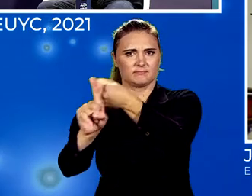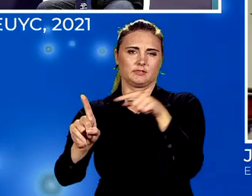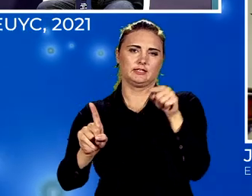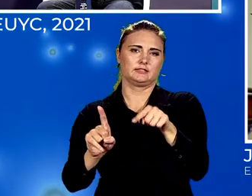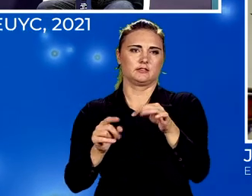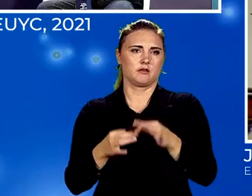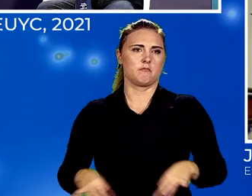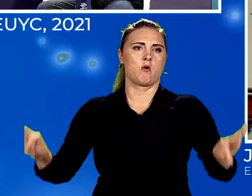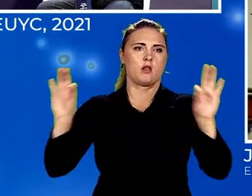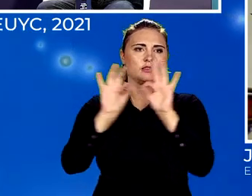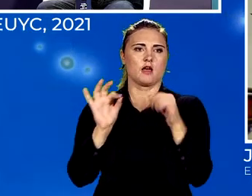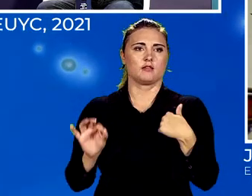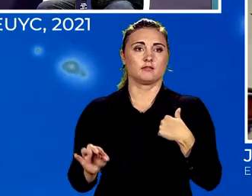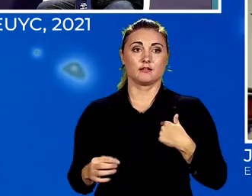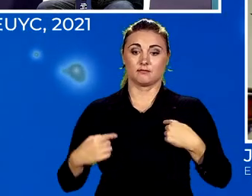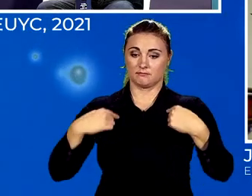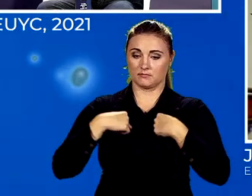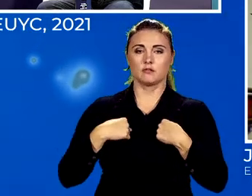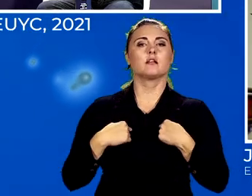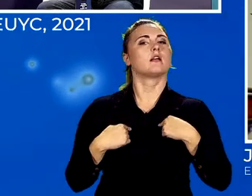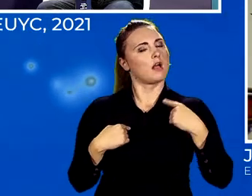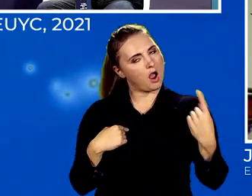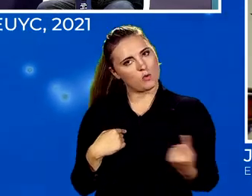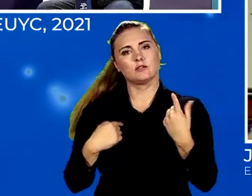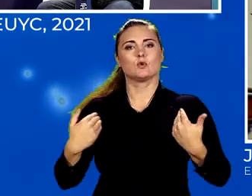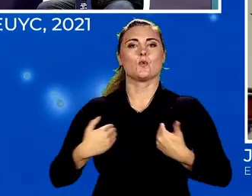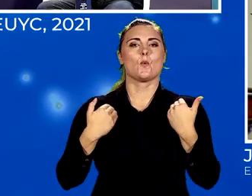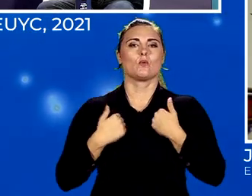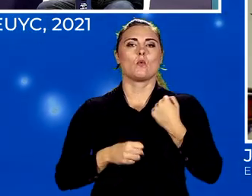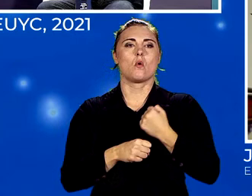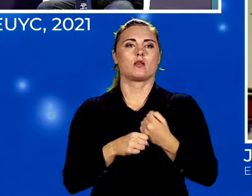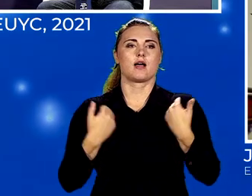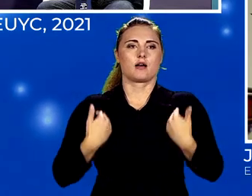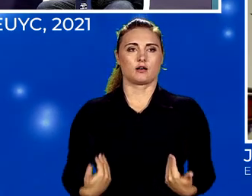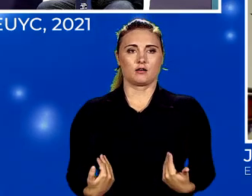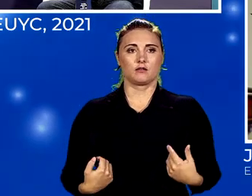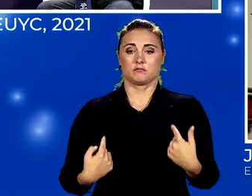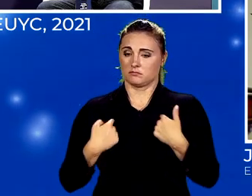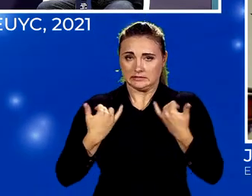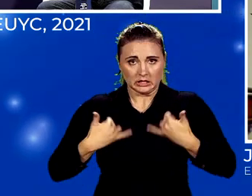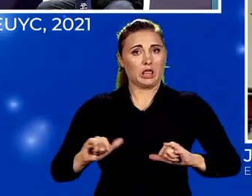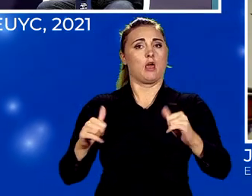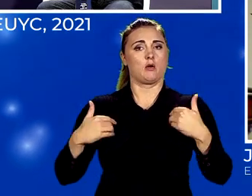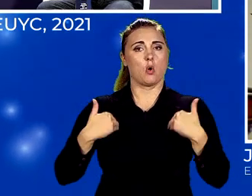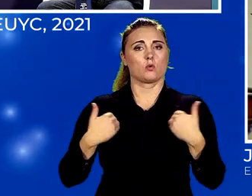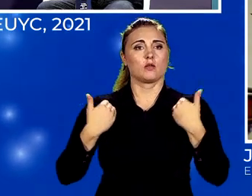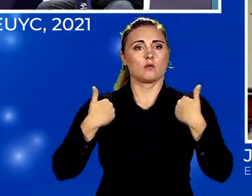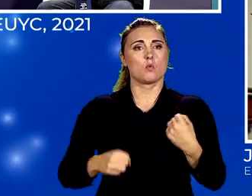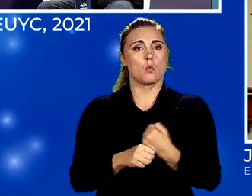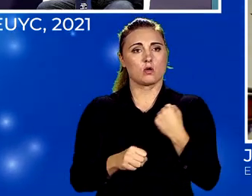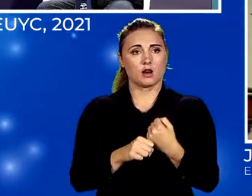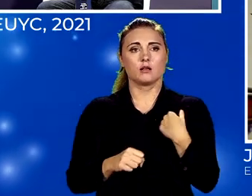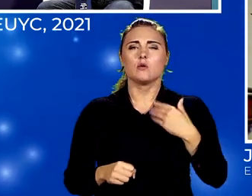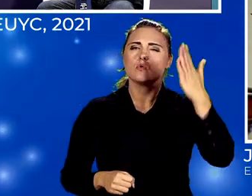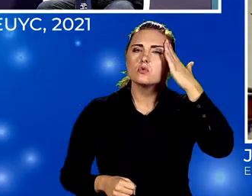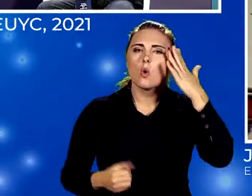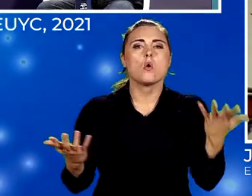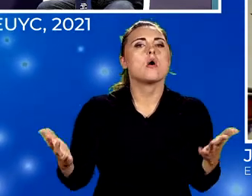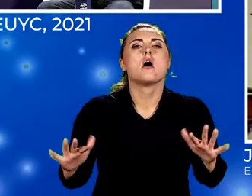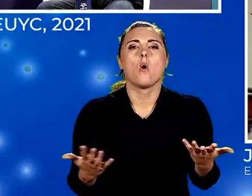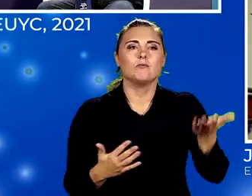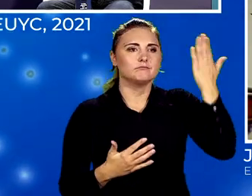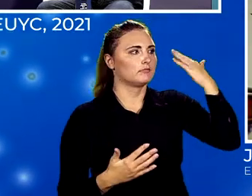youth worker, maybe at the moment somewhere else, but still youth worker, and I know how it was. You always need to